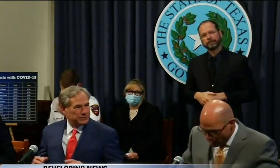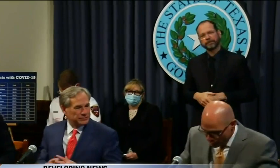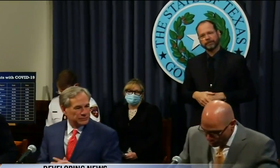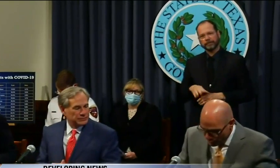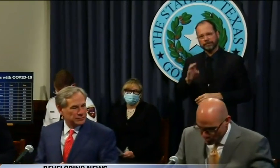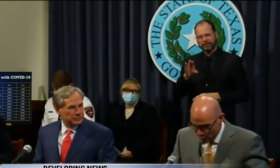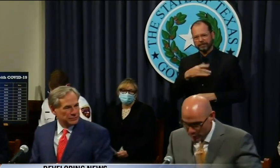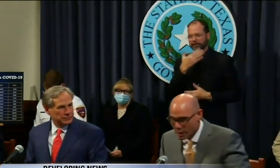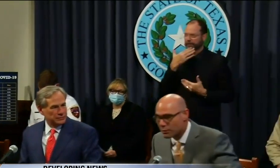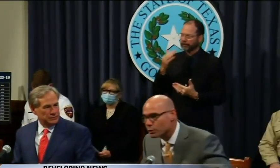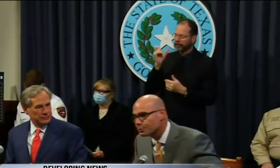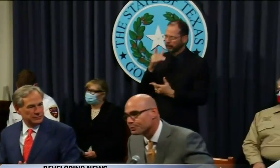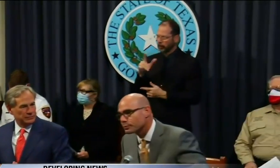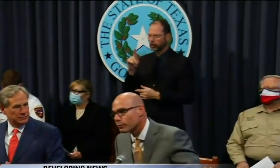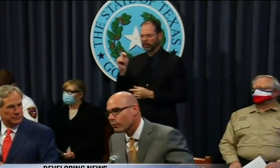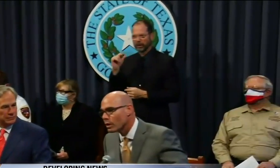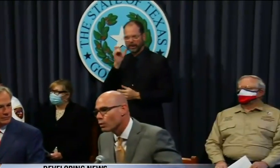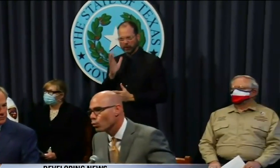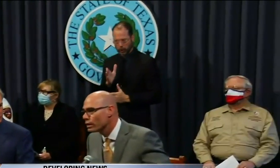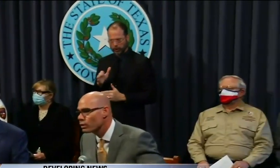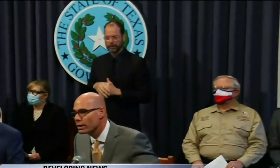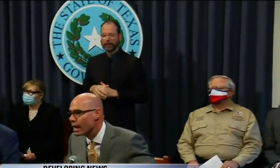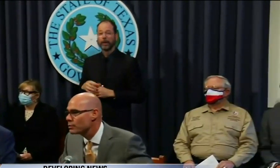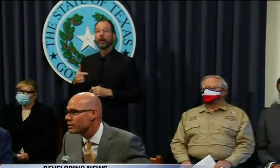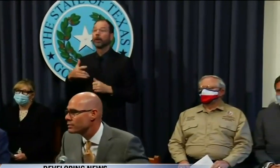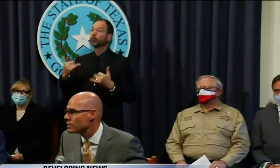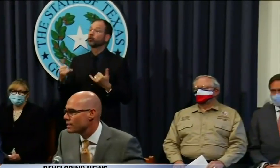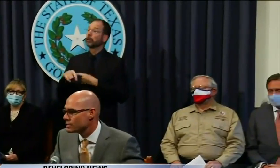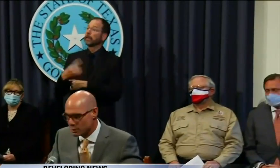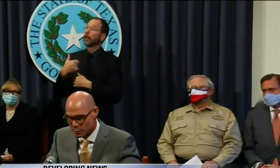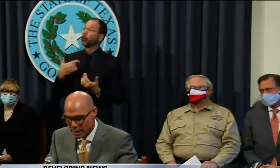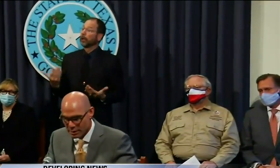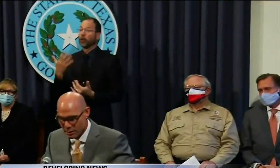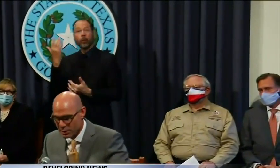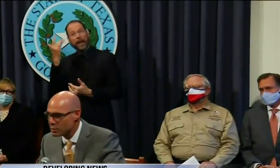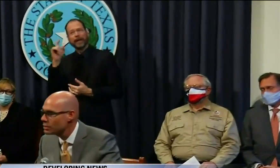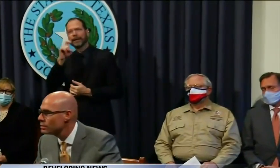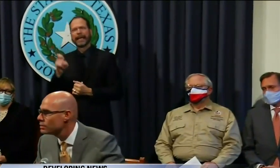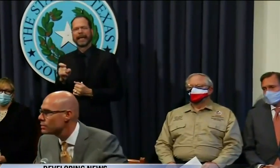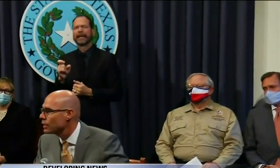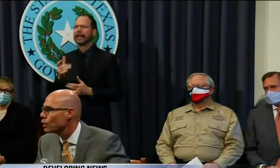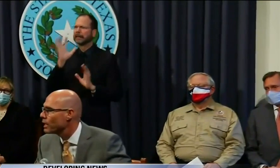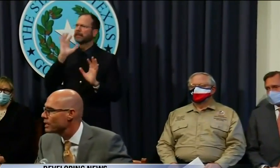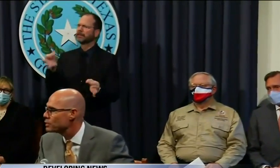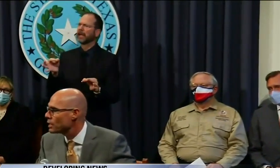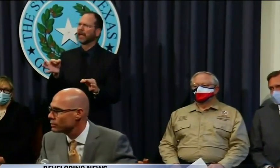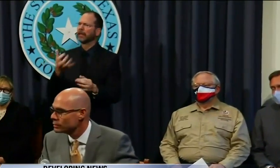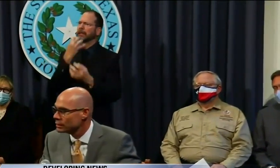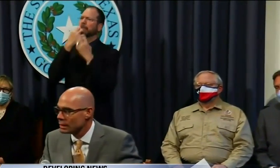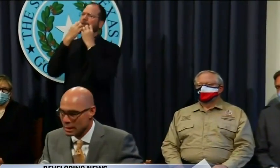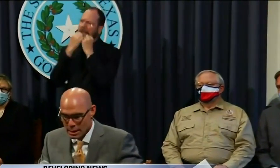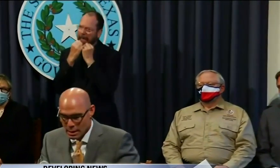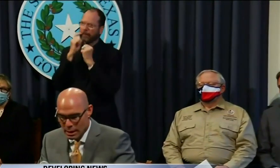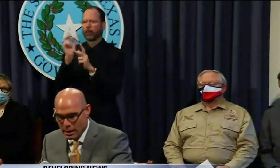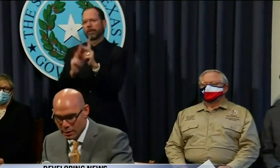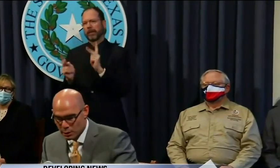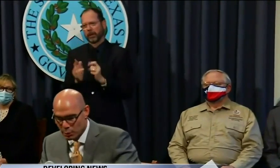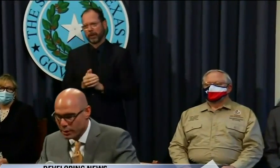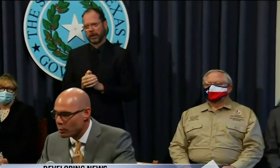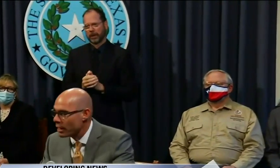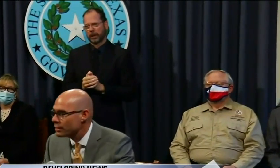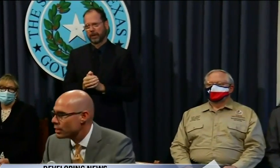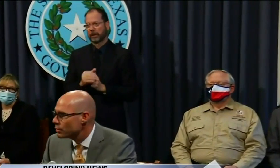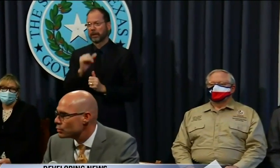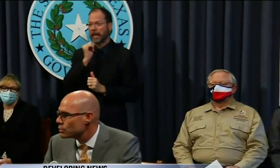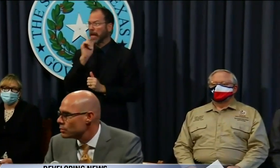Thank you, Governor. Thank you, Lieutenant Governor. We're here today because Texans made the decision to care about each other. And not